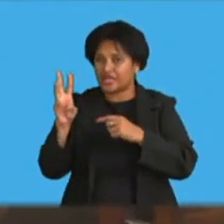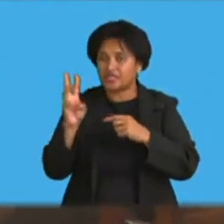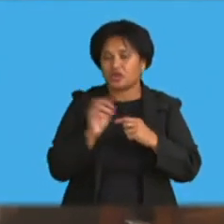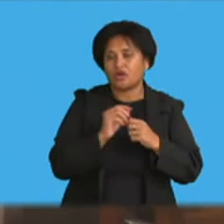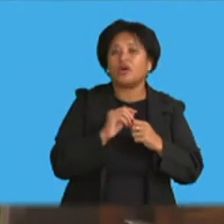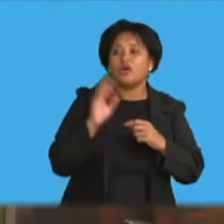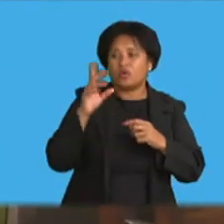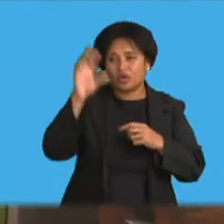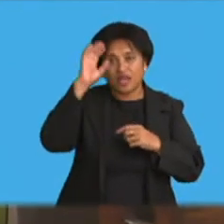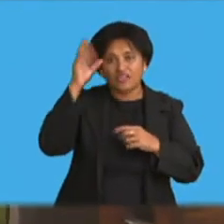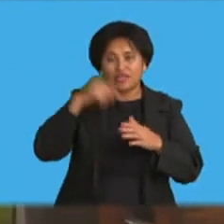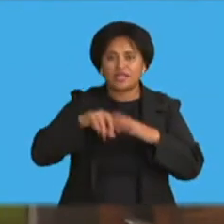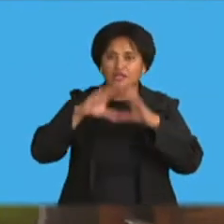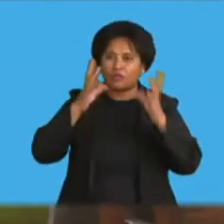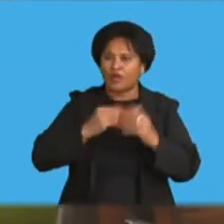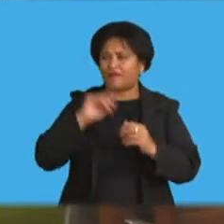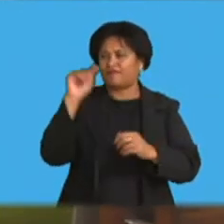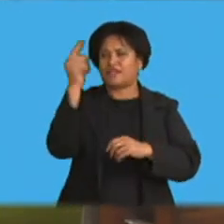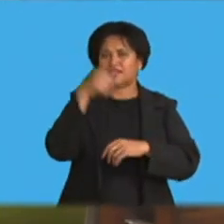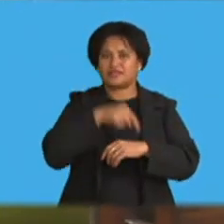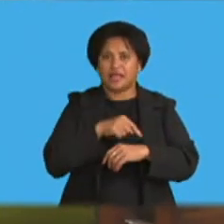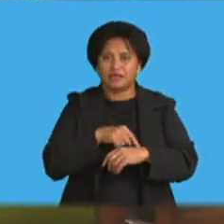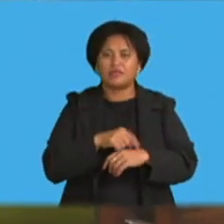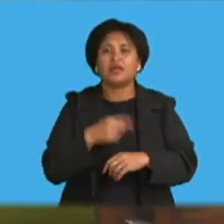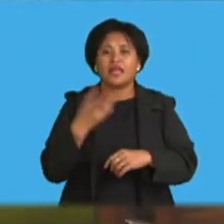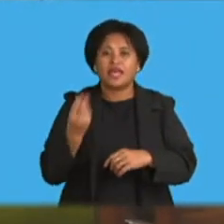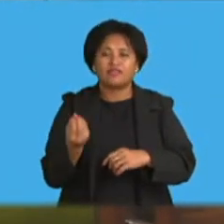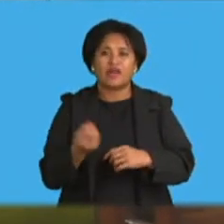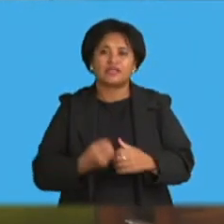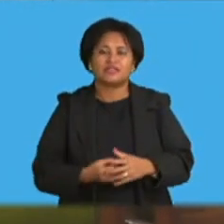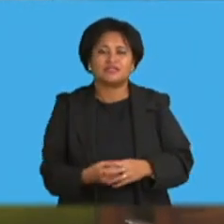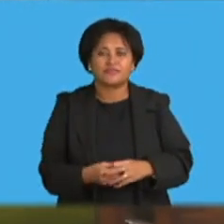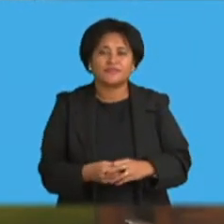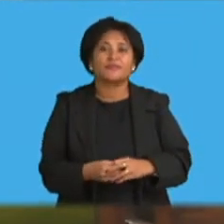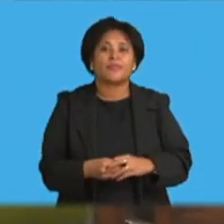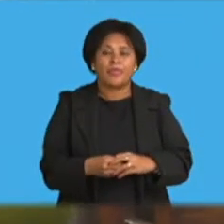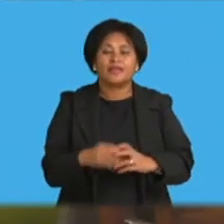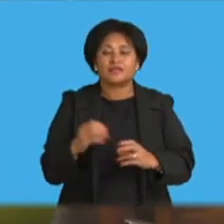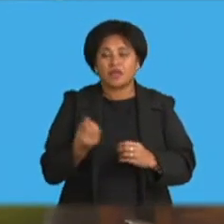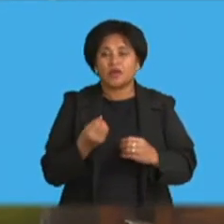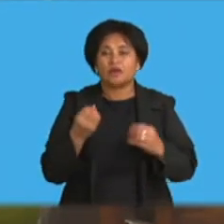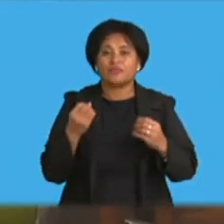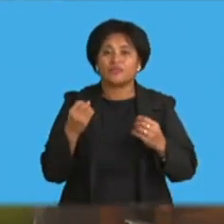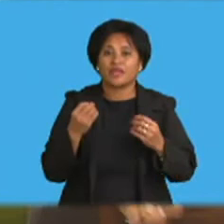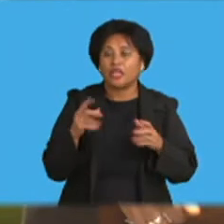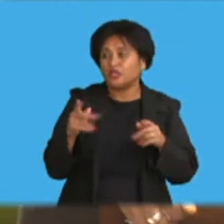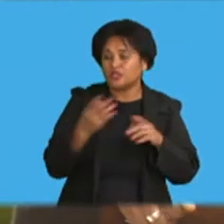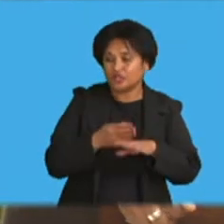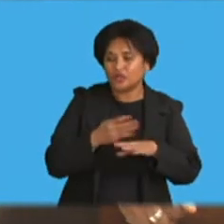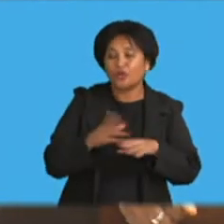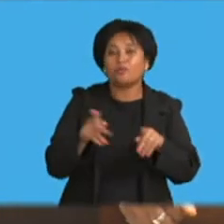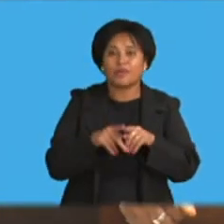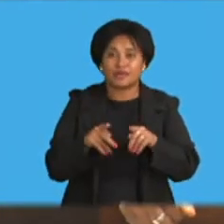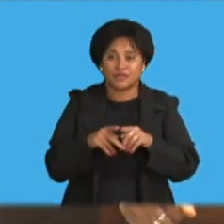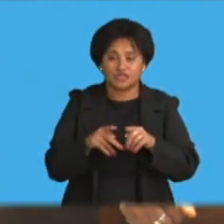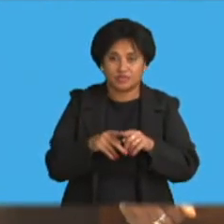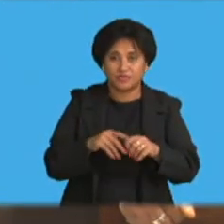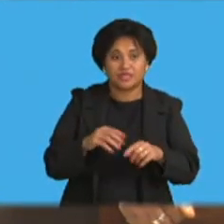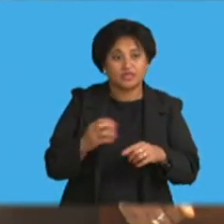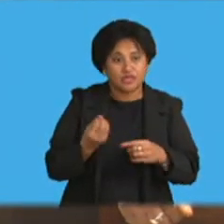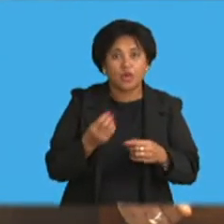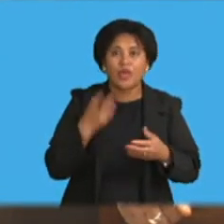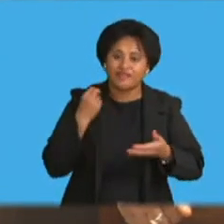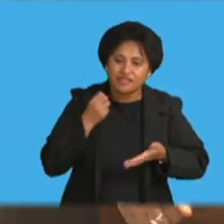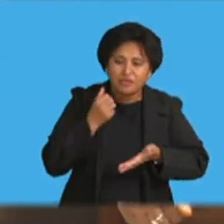of the world upon us as we pursue this innovative new partnership, Madam Speaker. Madam Speaker, It is critical we focus our efforts on supporting more of our